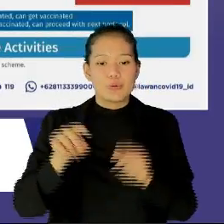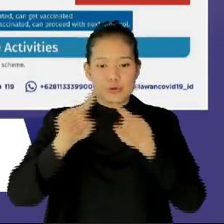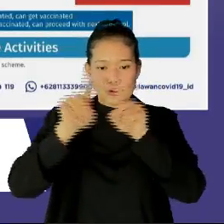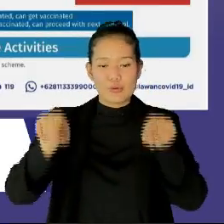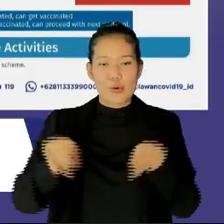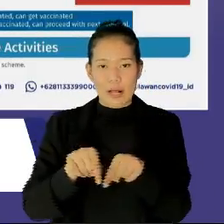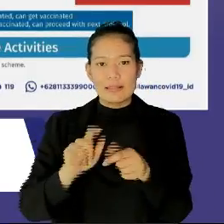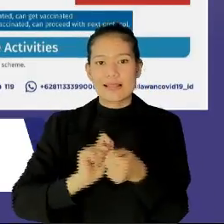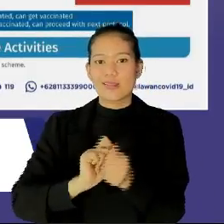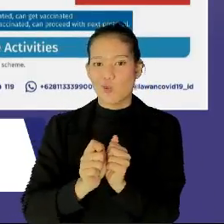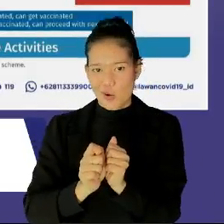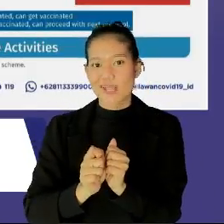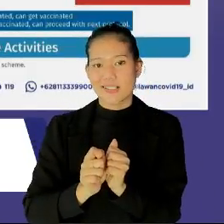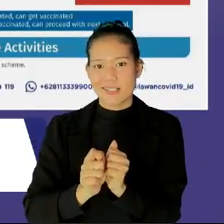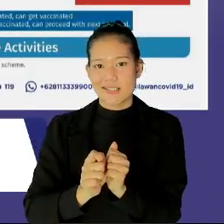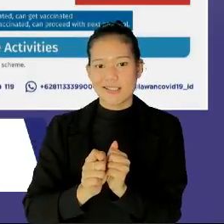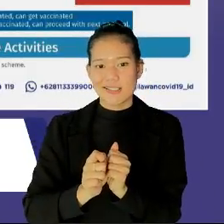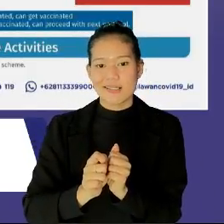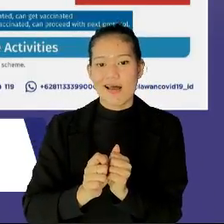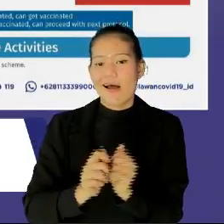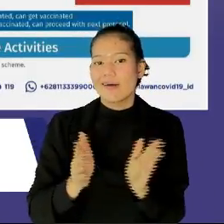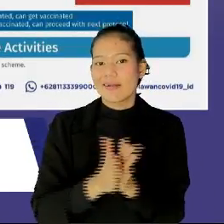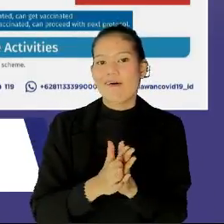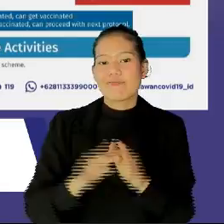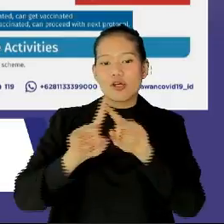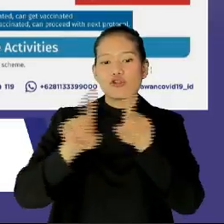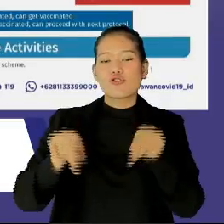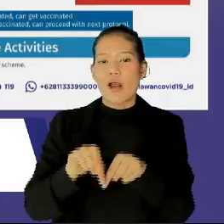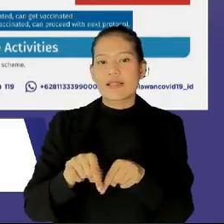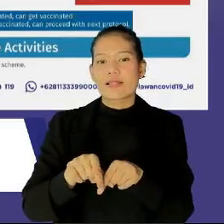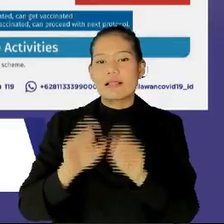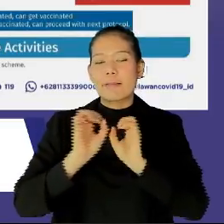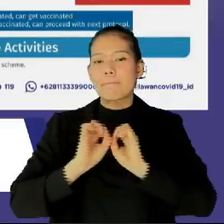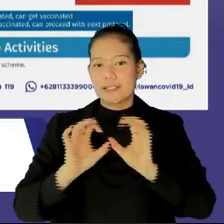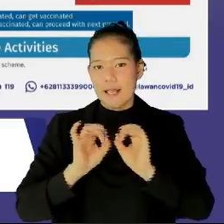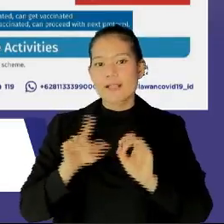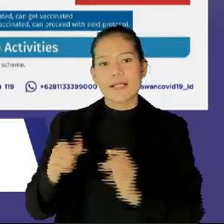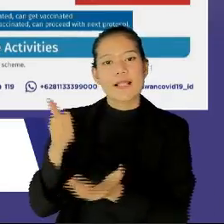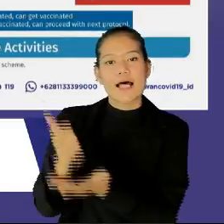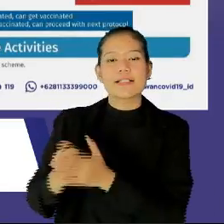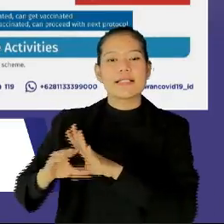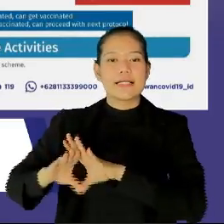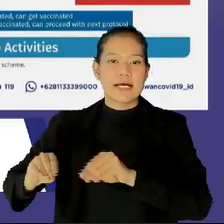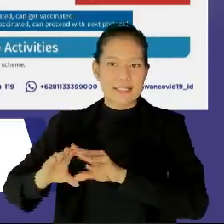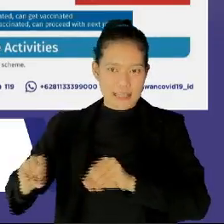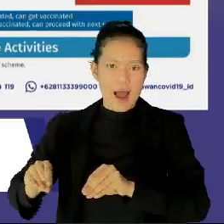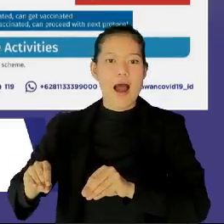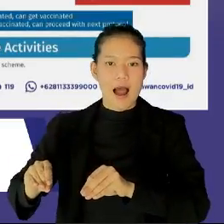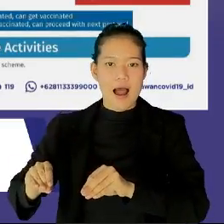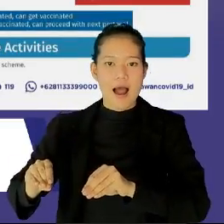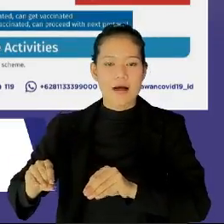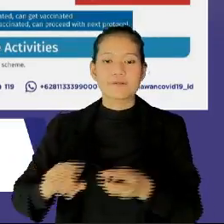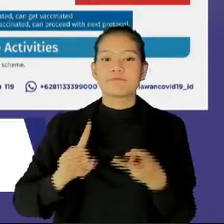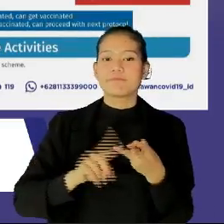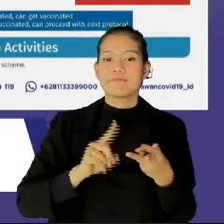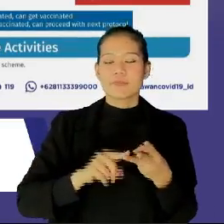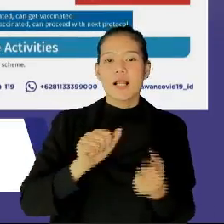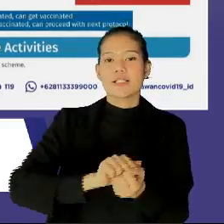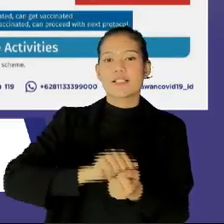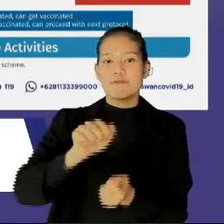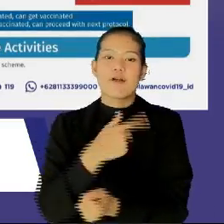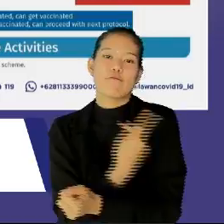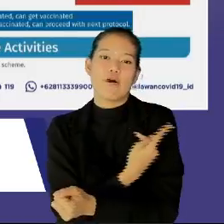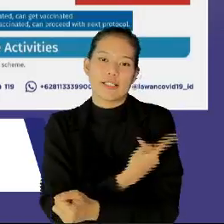of reciprocity will be exempted from the showing vaccine certificates